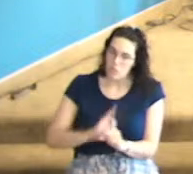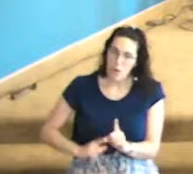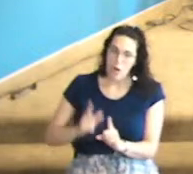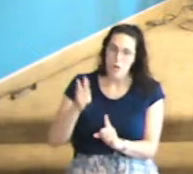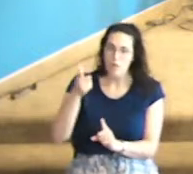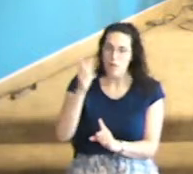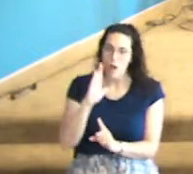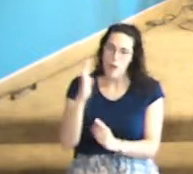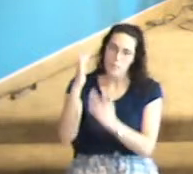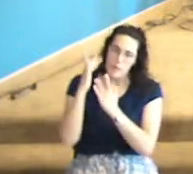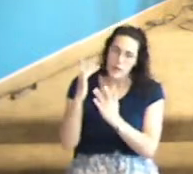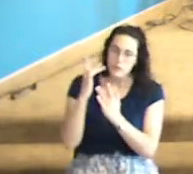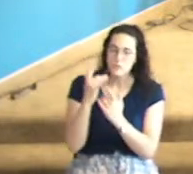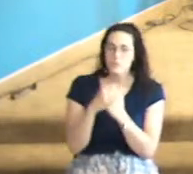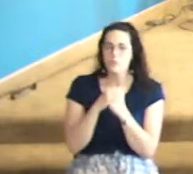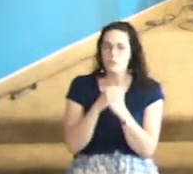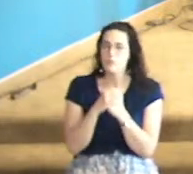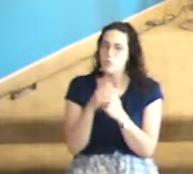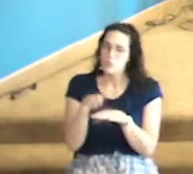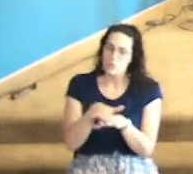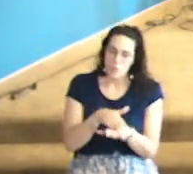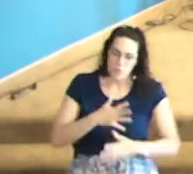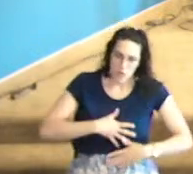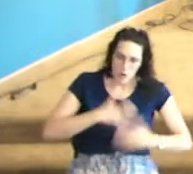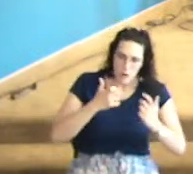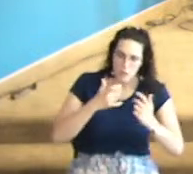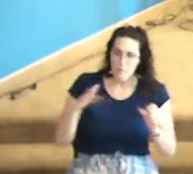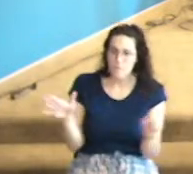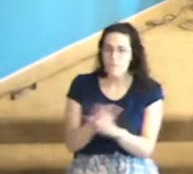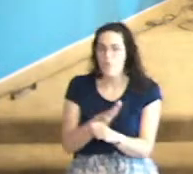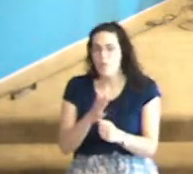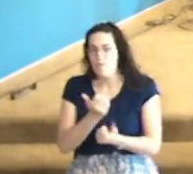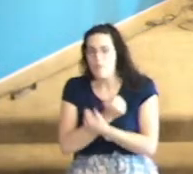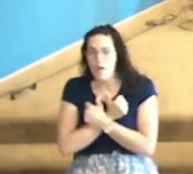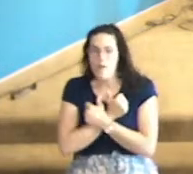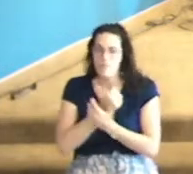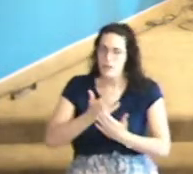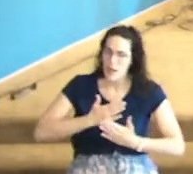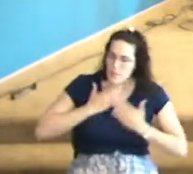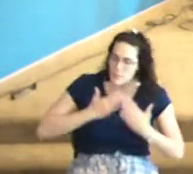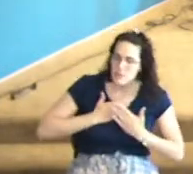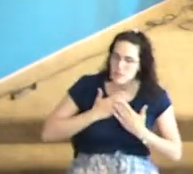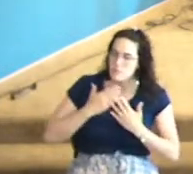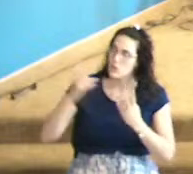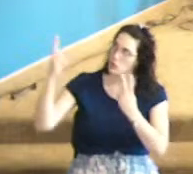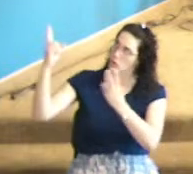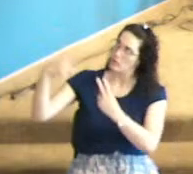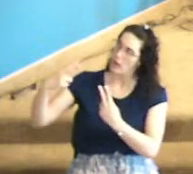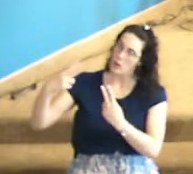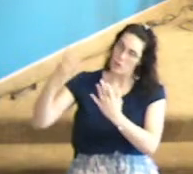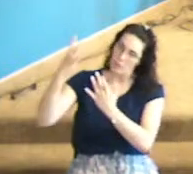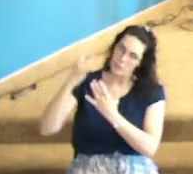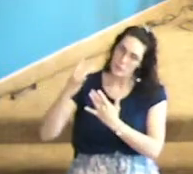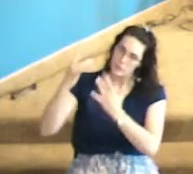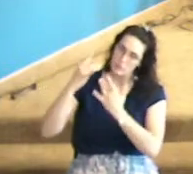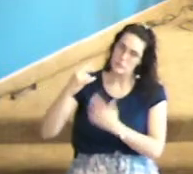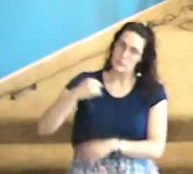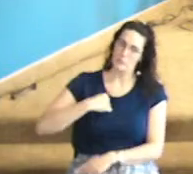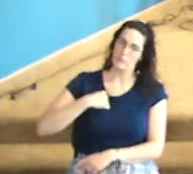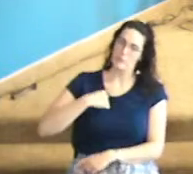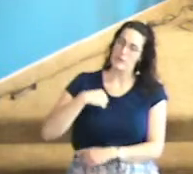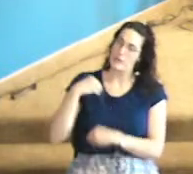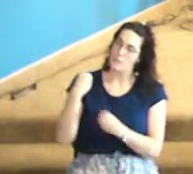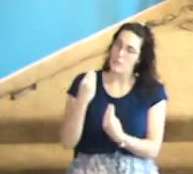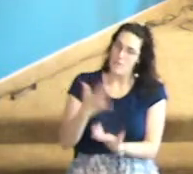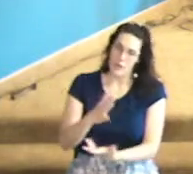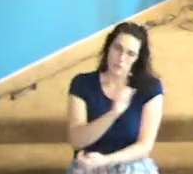and mercy, slow to get angry, and filled with unfailing love and happiness. Look down and have mercy on me. Give your strength to